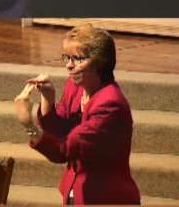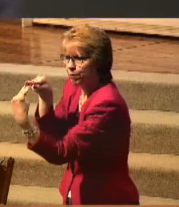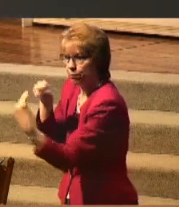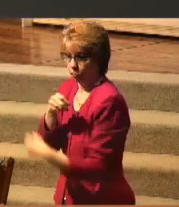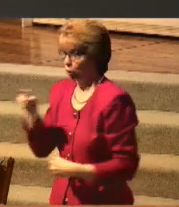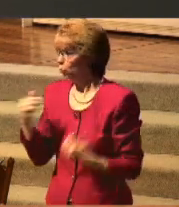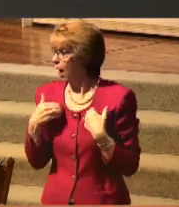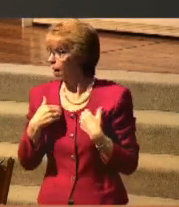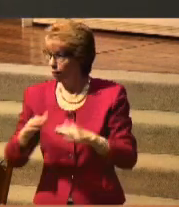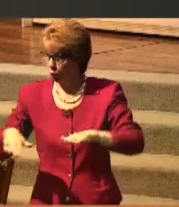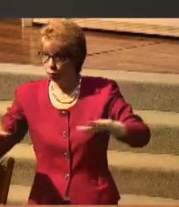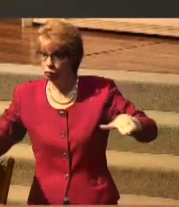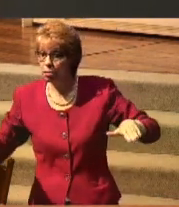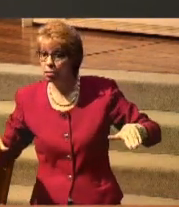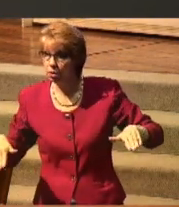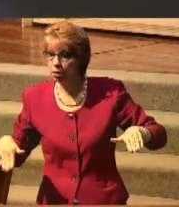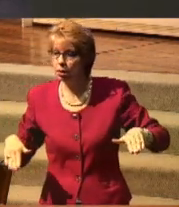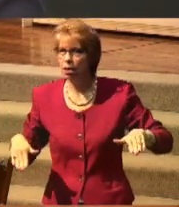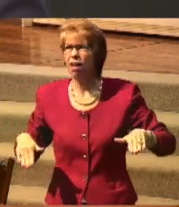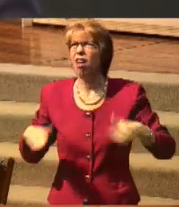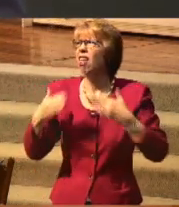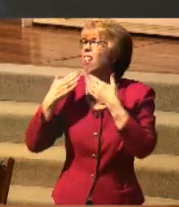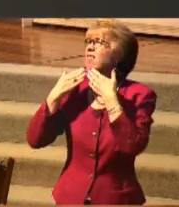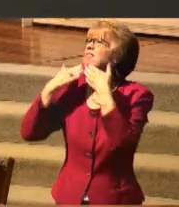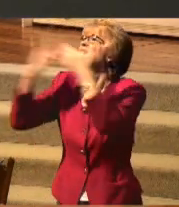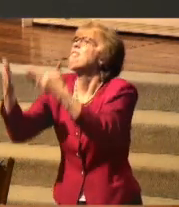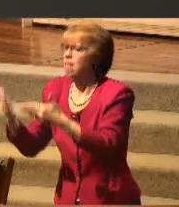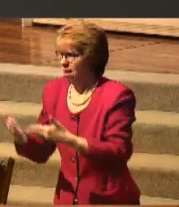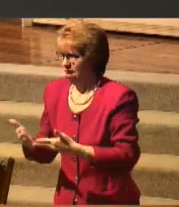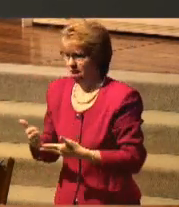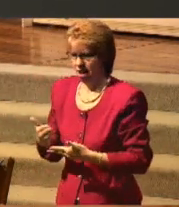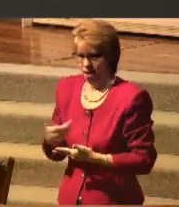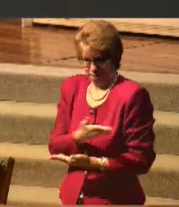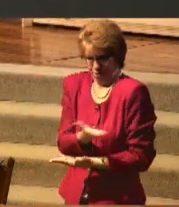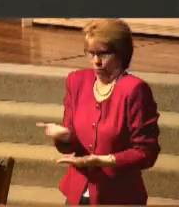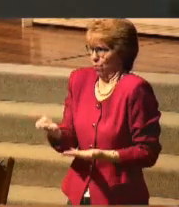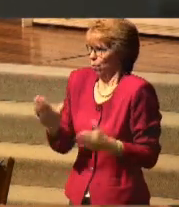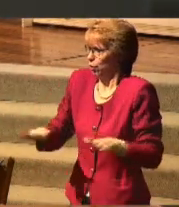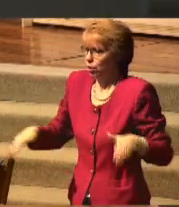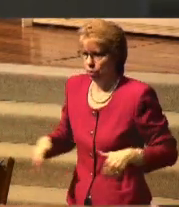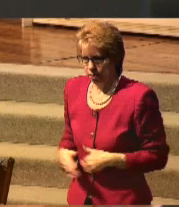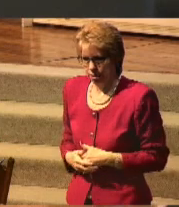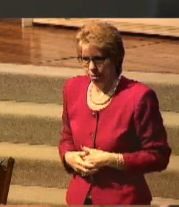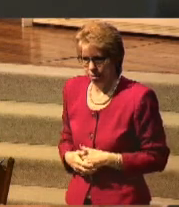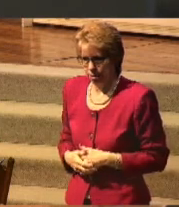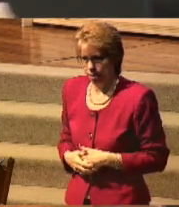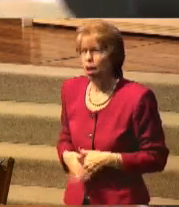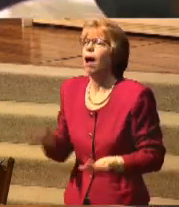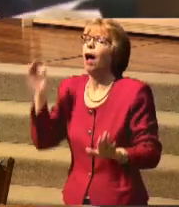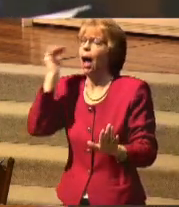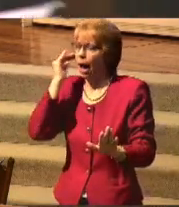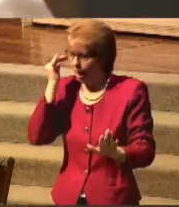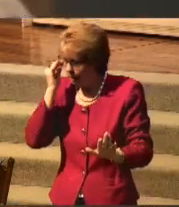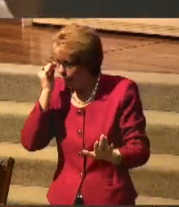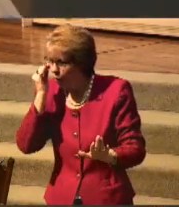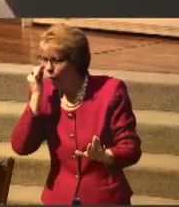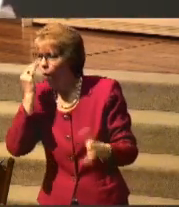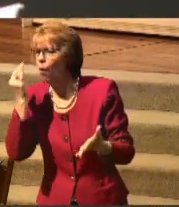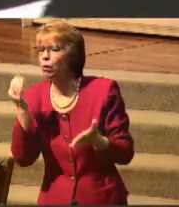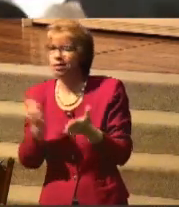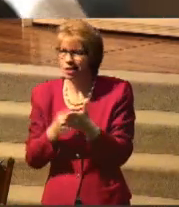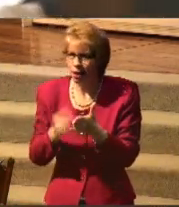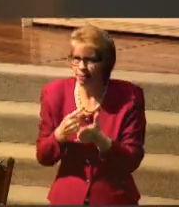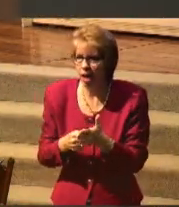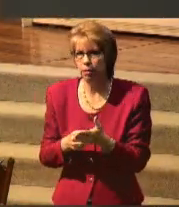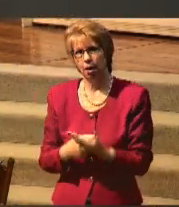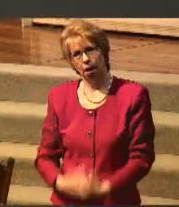children, then thank God for them. I know it can be kind of distressing at times. I